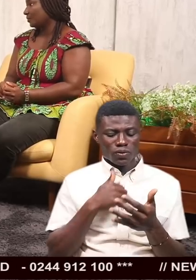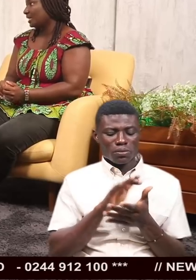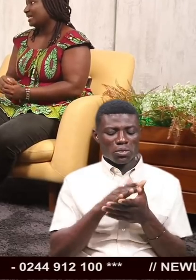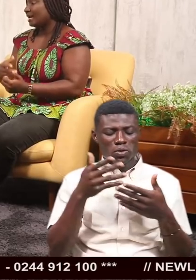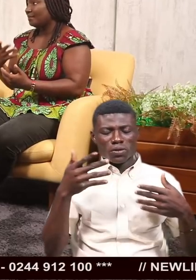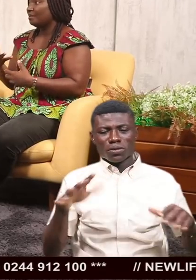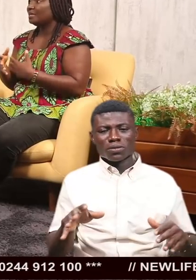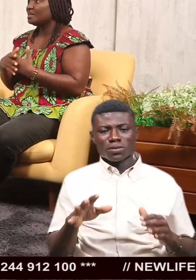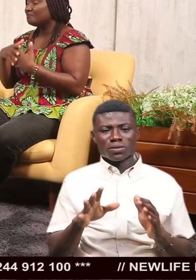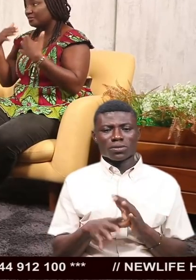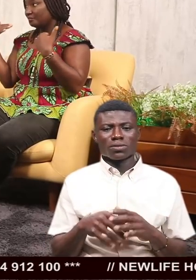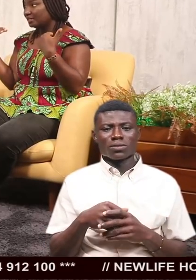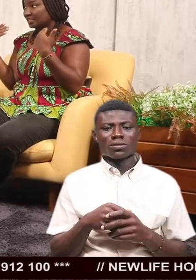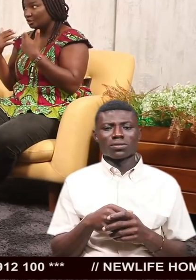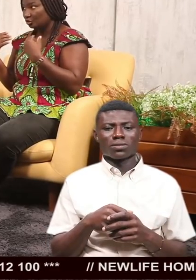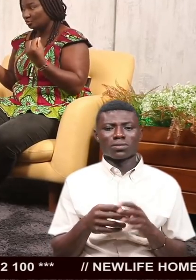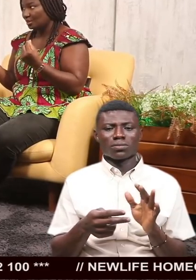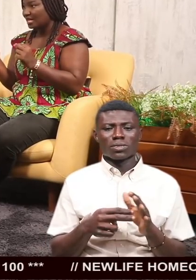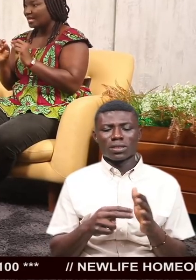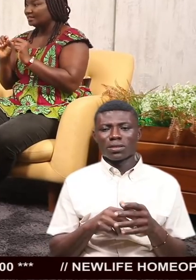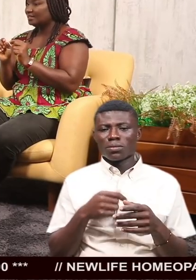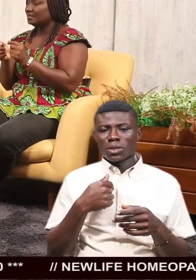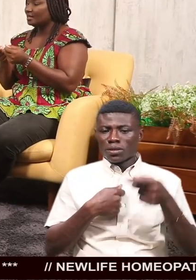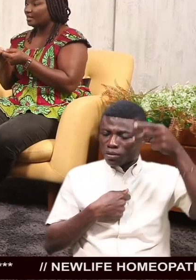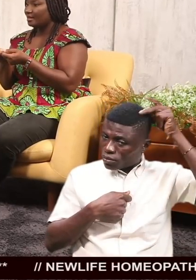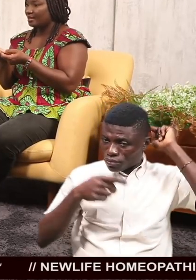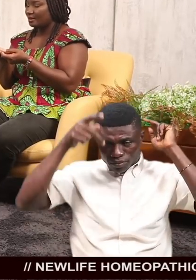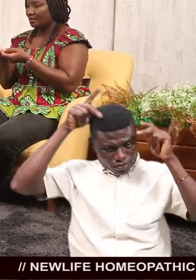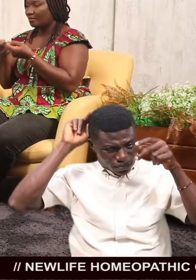ye no na pe mi na fi miti ne so enti